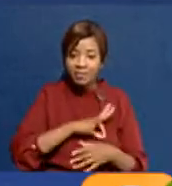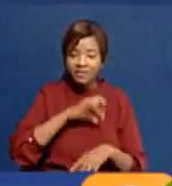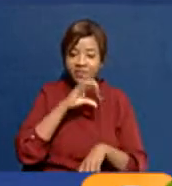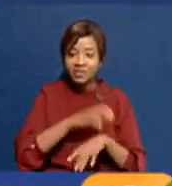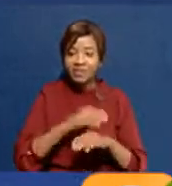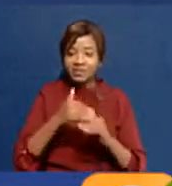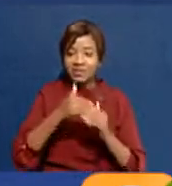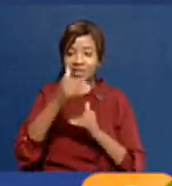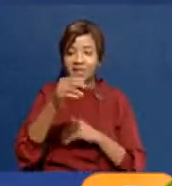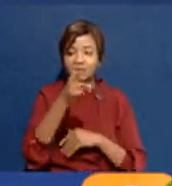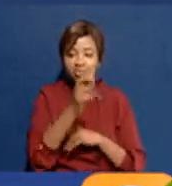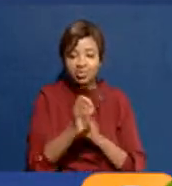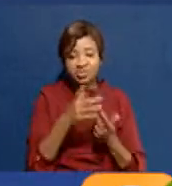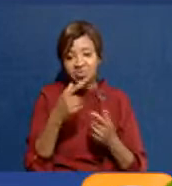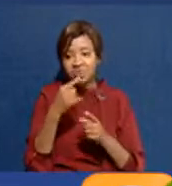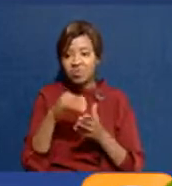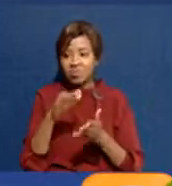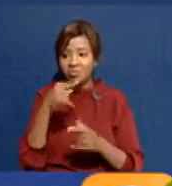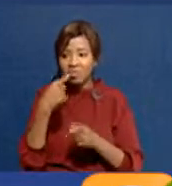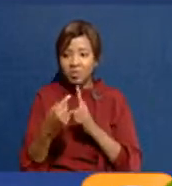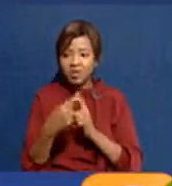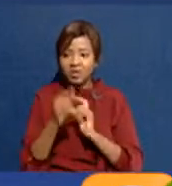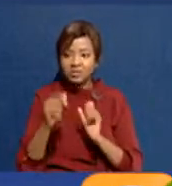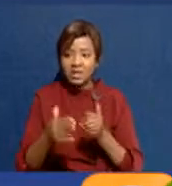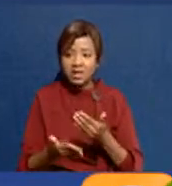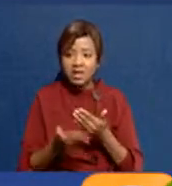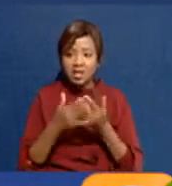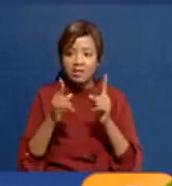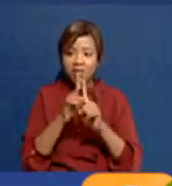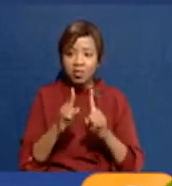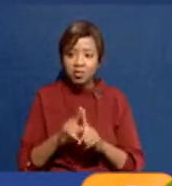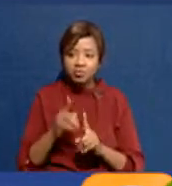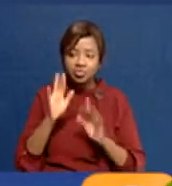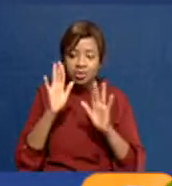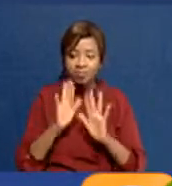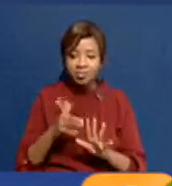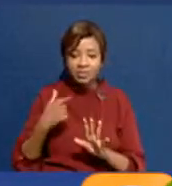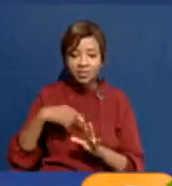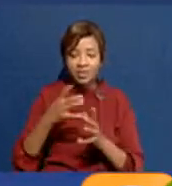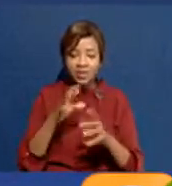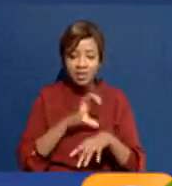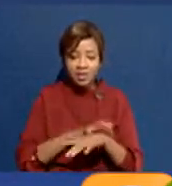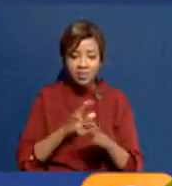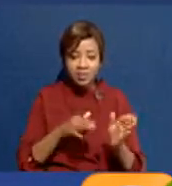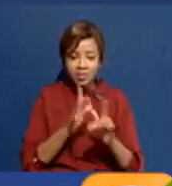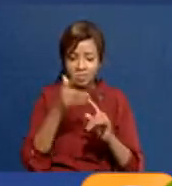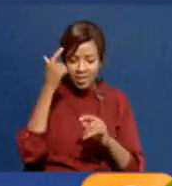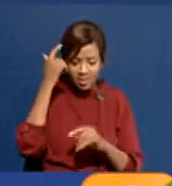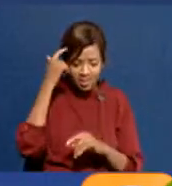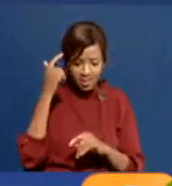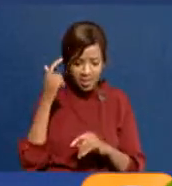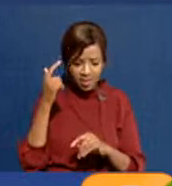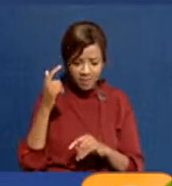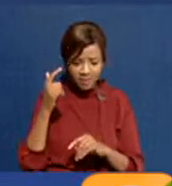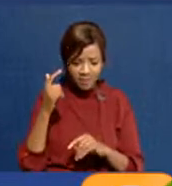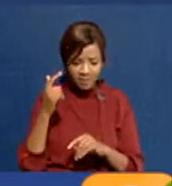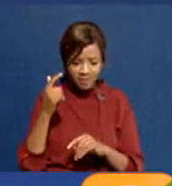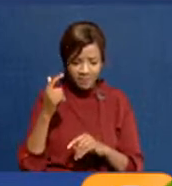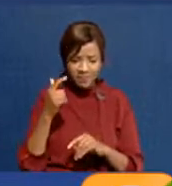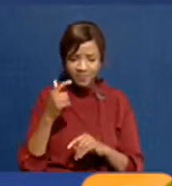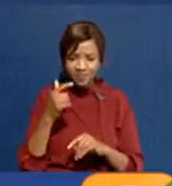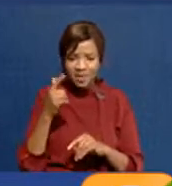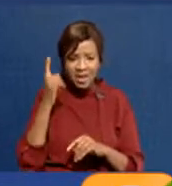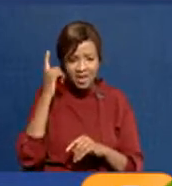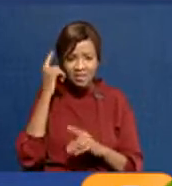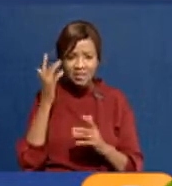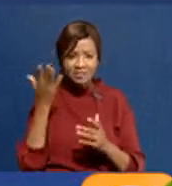two, we need to find a way of reaching these people. I think when I was young, we used to be even immunized in school. They would come and do the